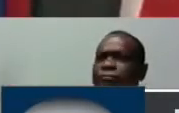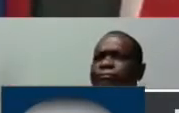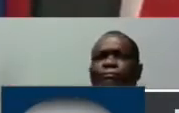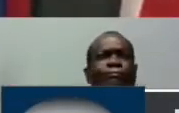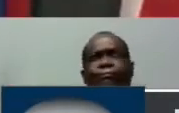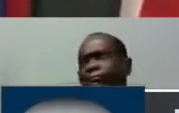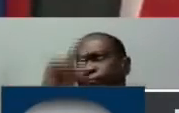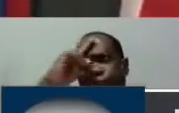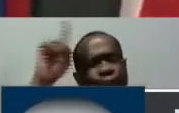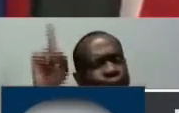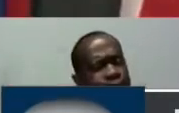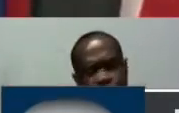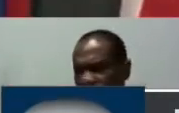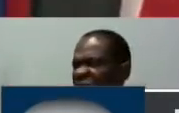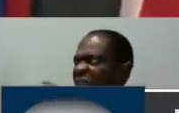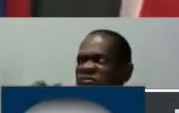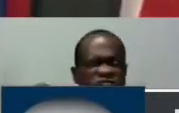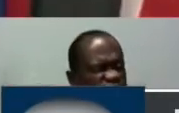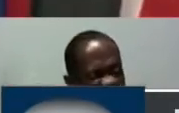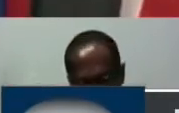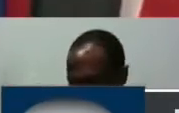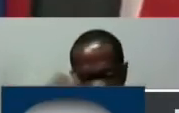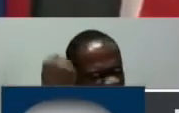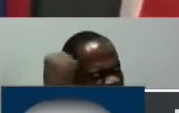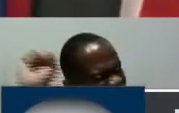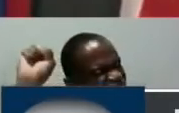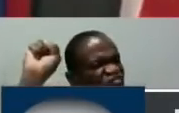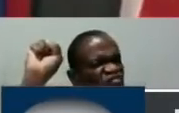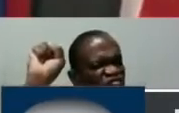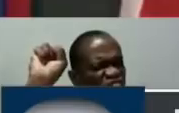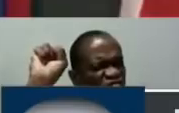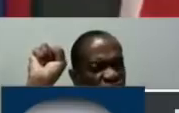Those are the facts.